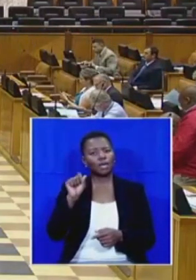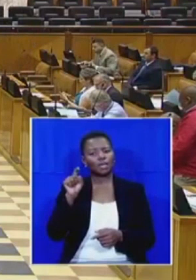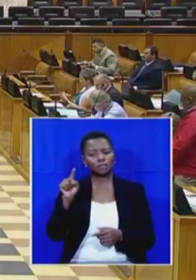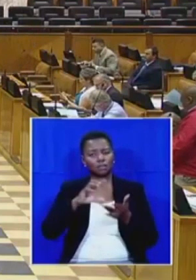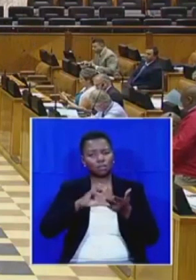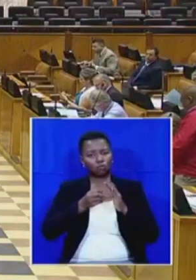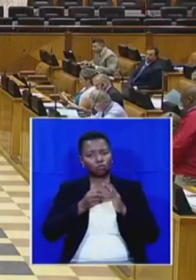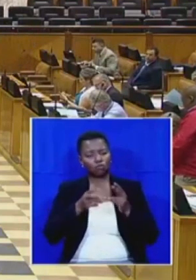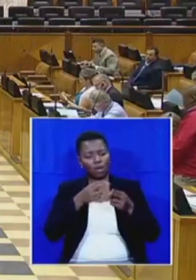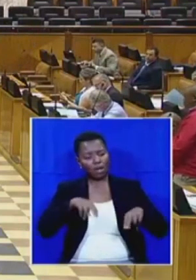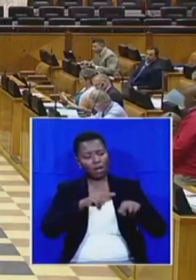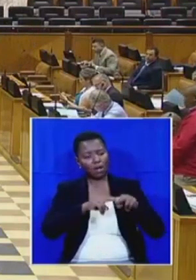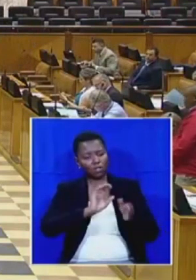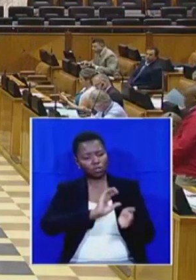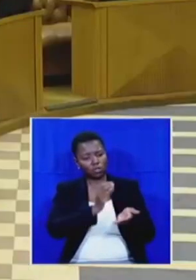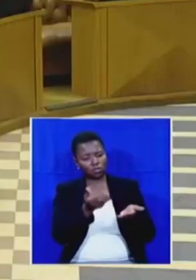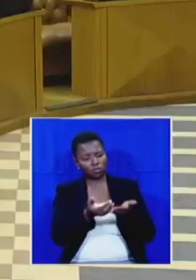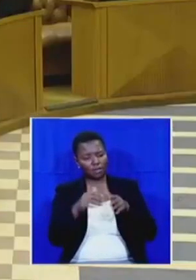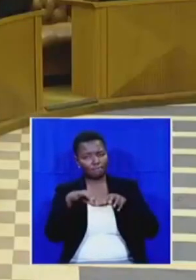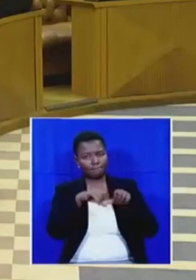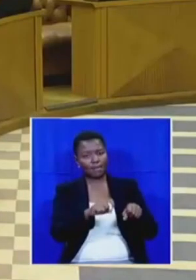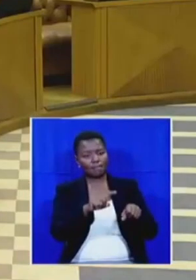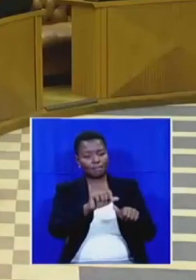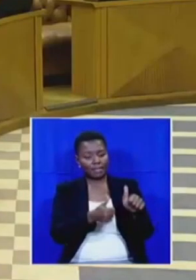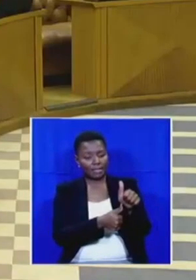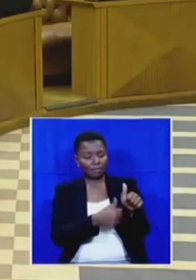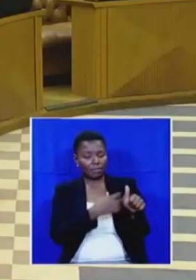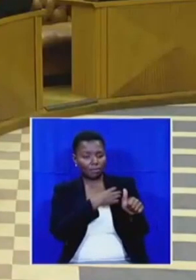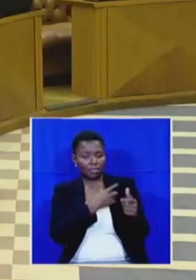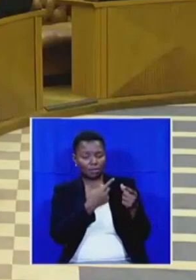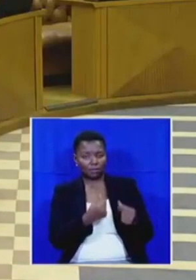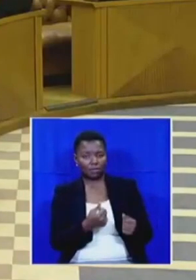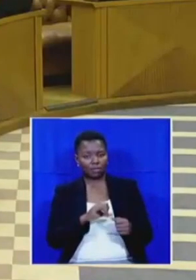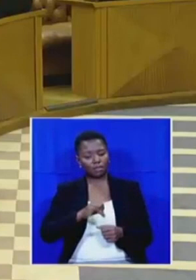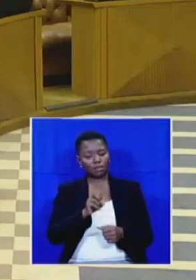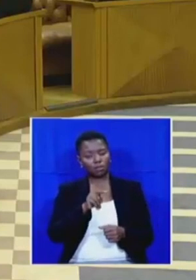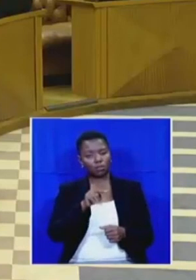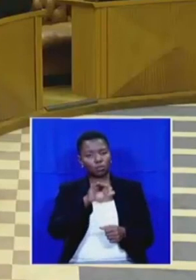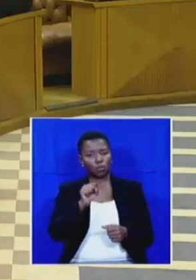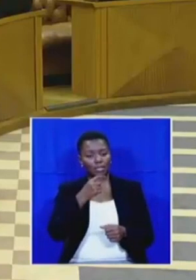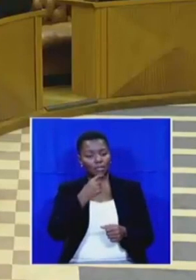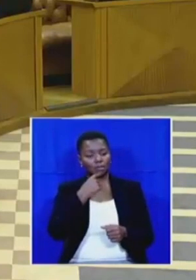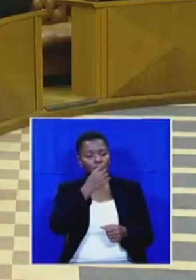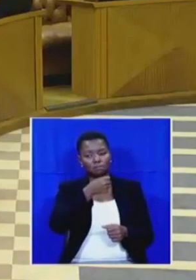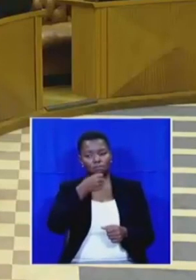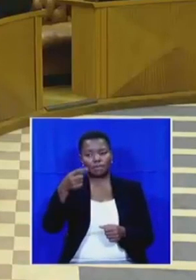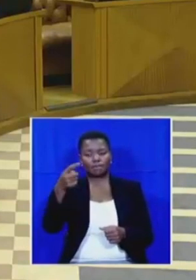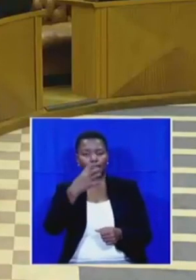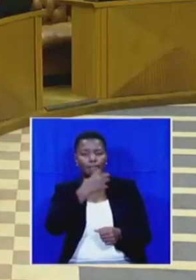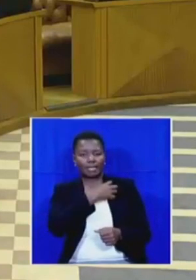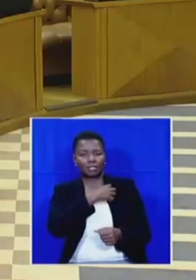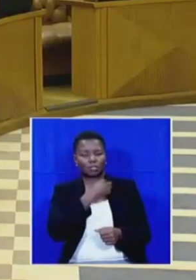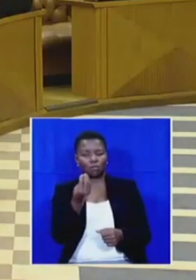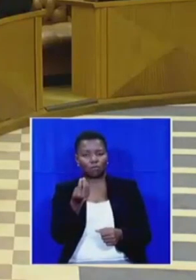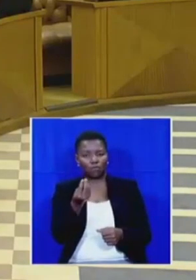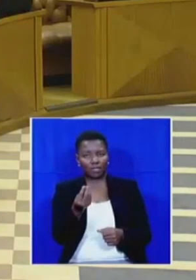by offering the Deputy Minister of Finance, Mr. Jonas, the position of the Minister of Finance,